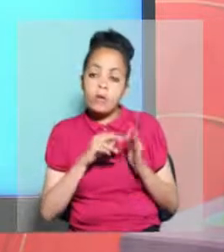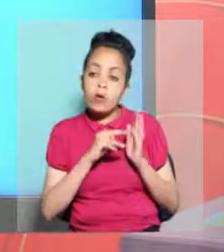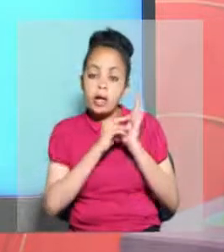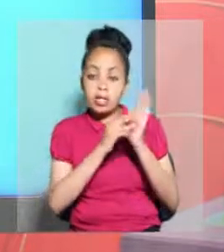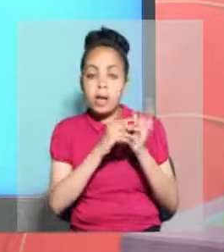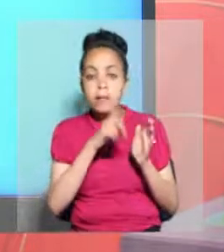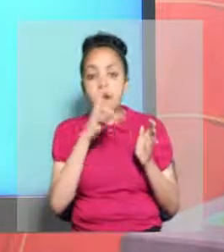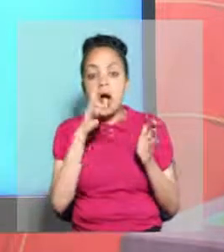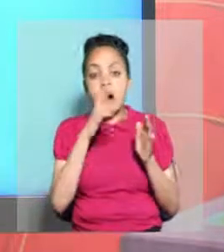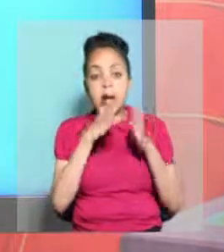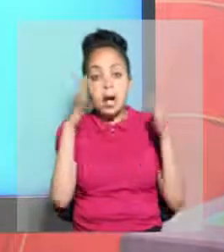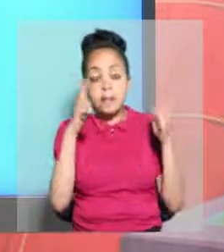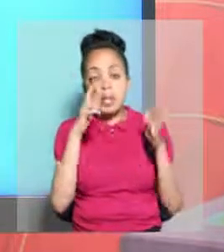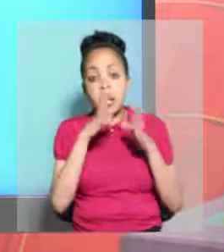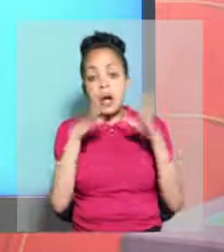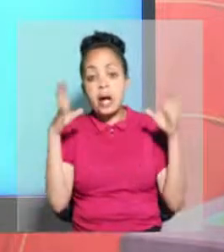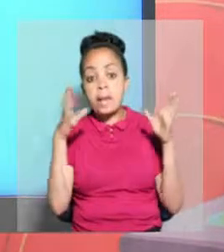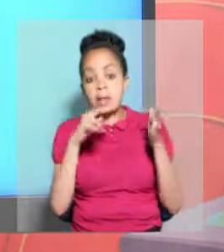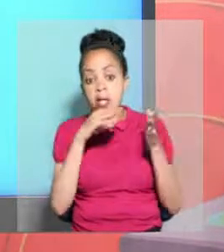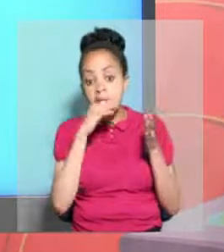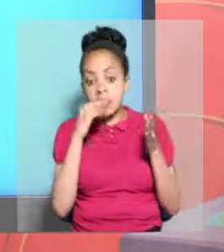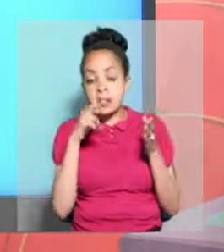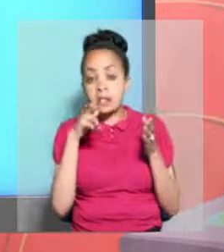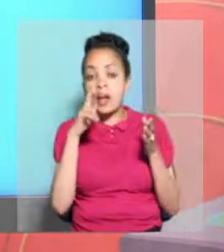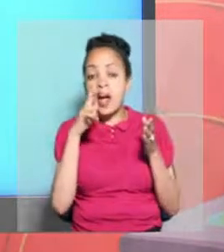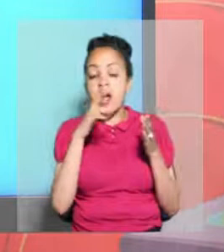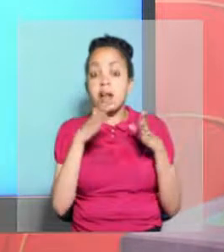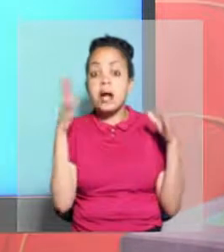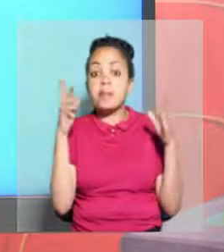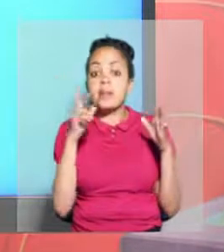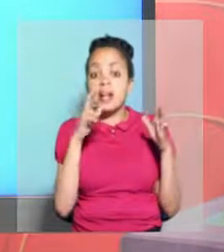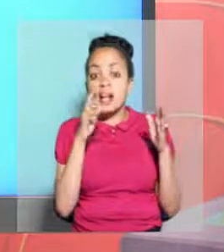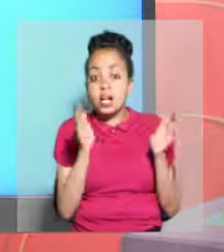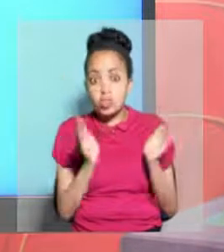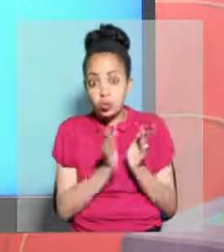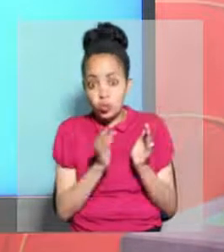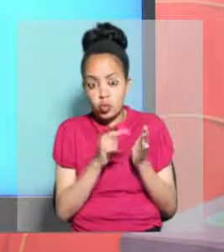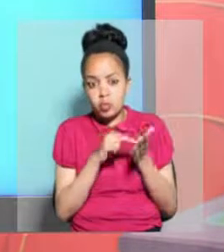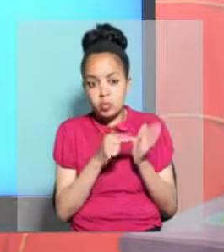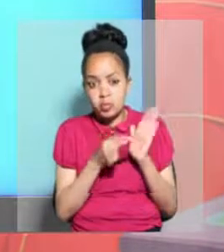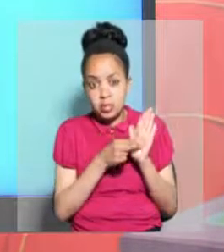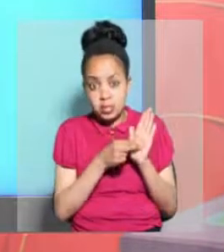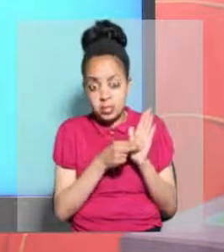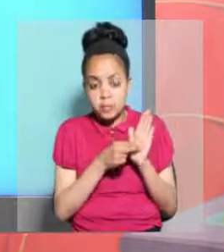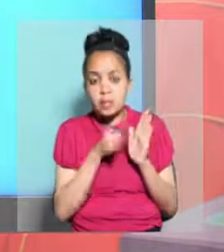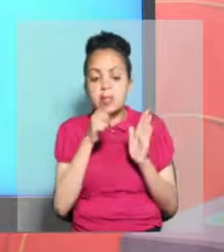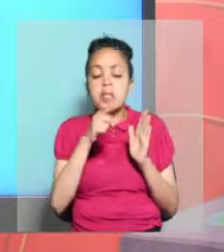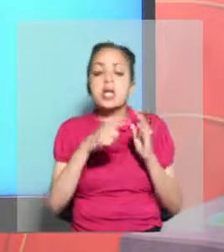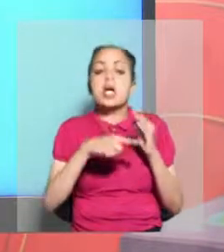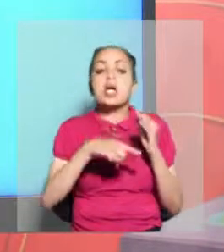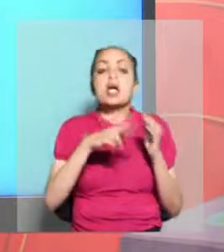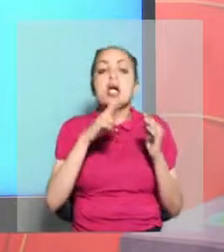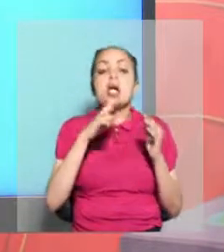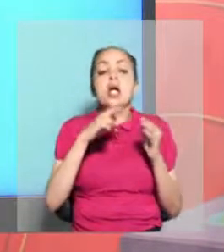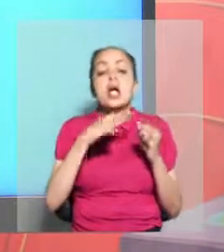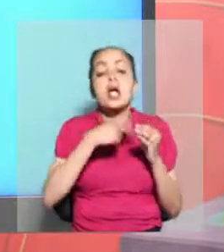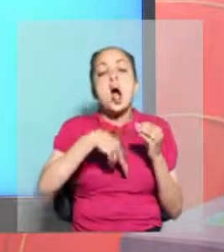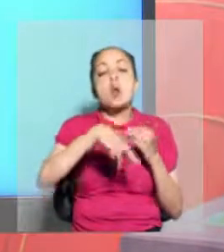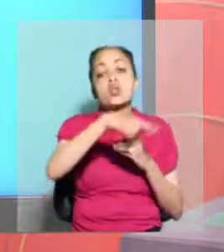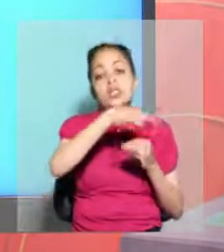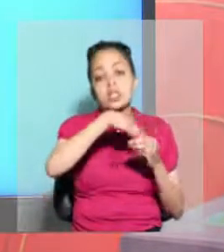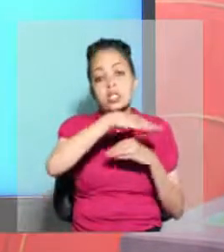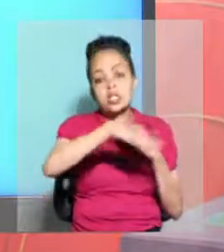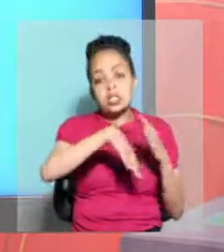R capital and R capital small, we say it is round